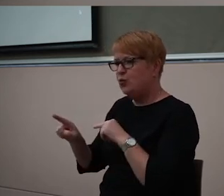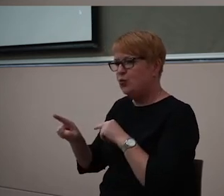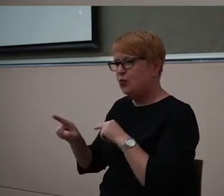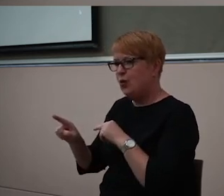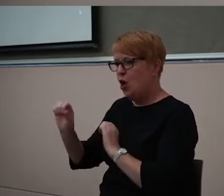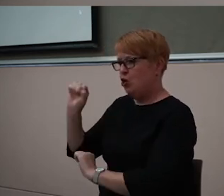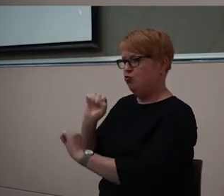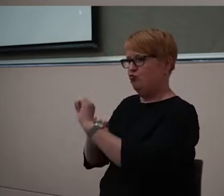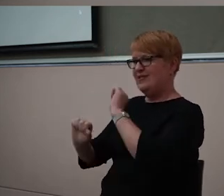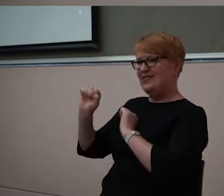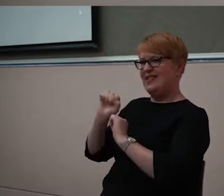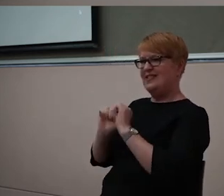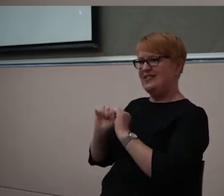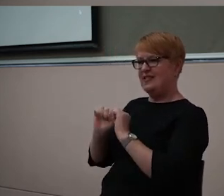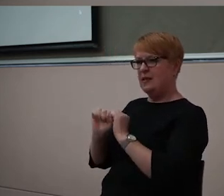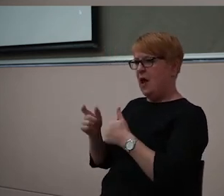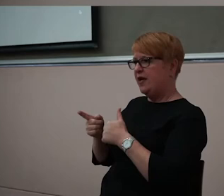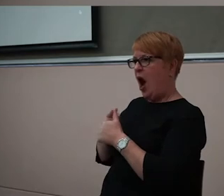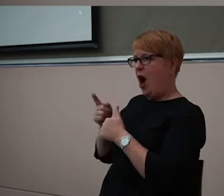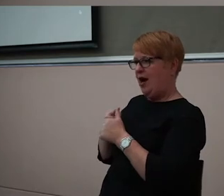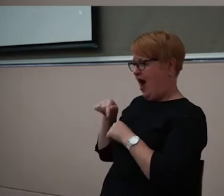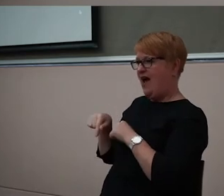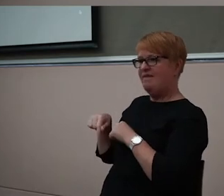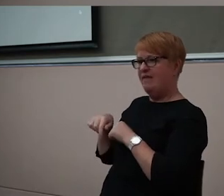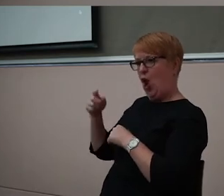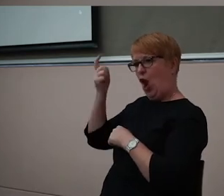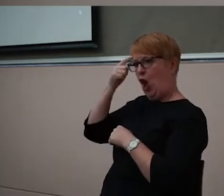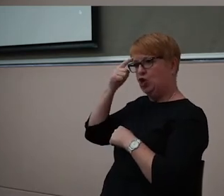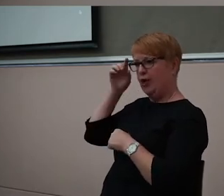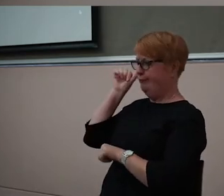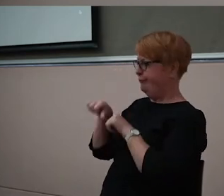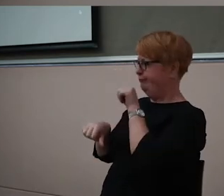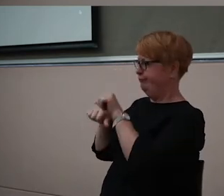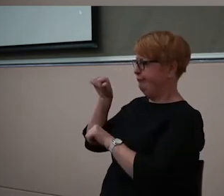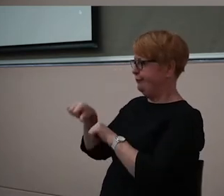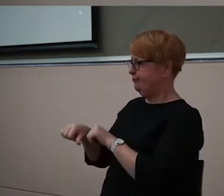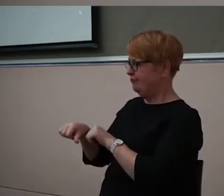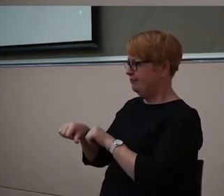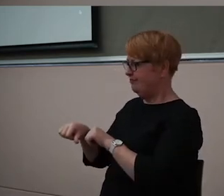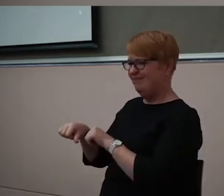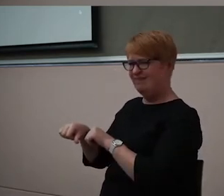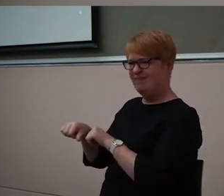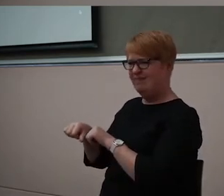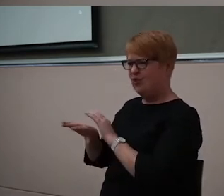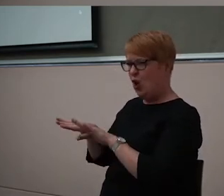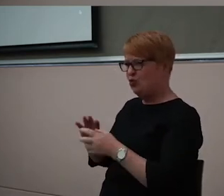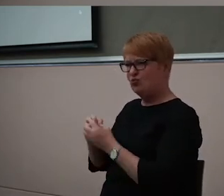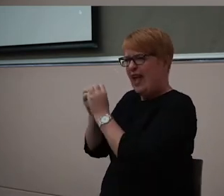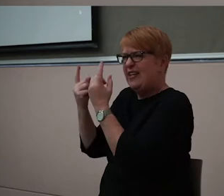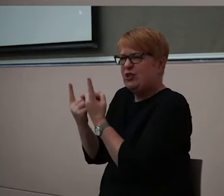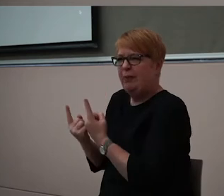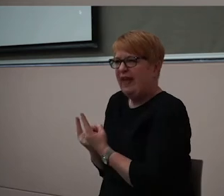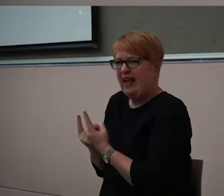resist some kind of archival logic, like not just create something for the institutional archive.